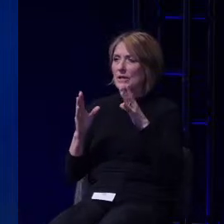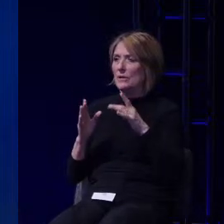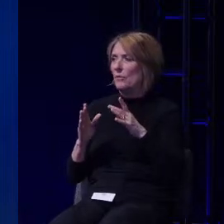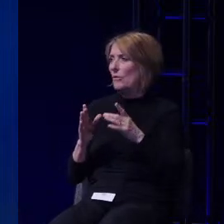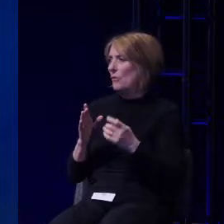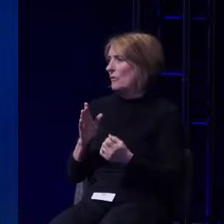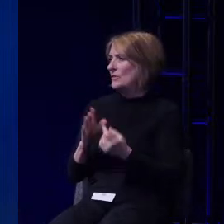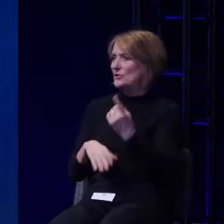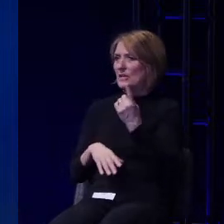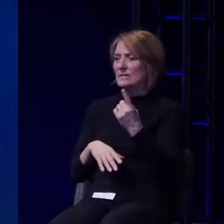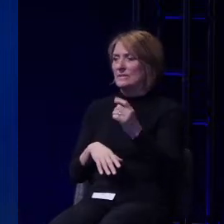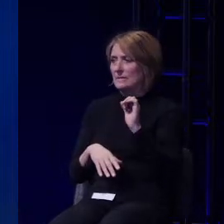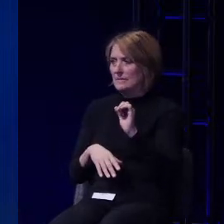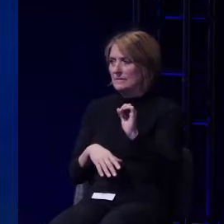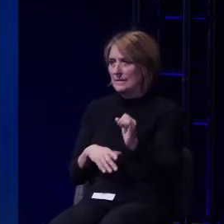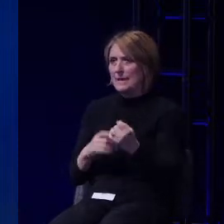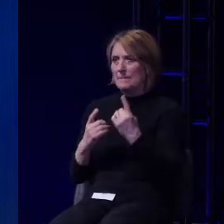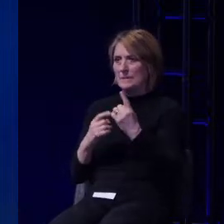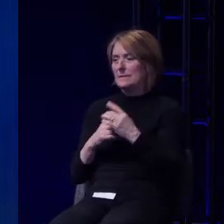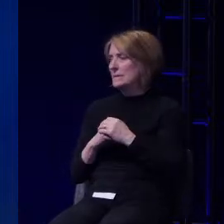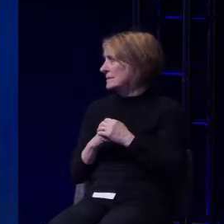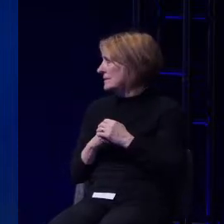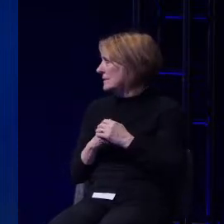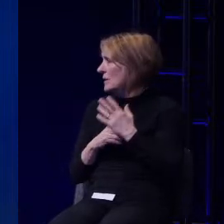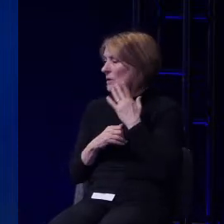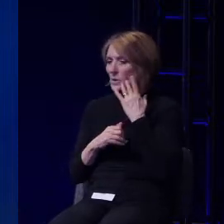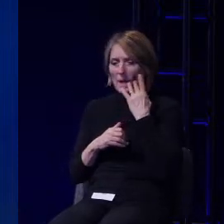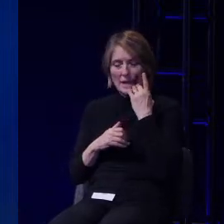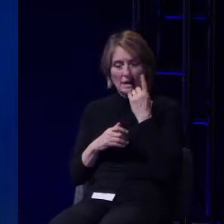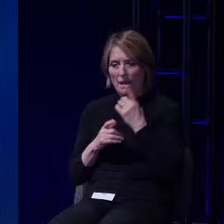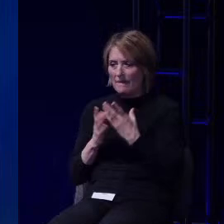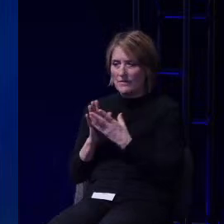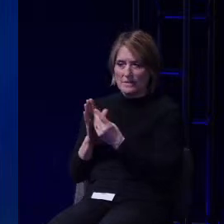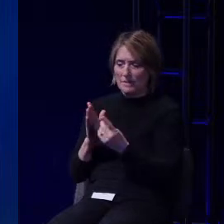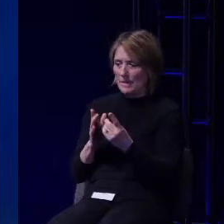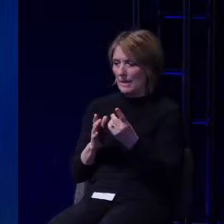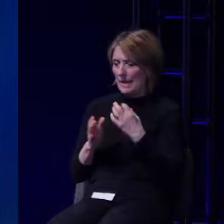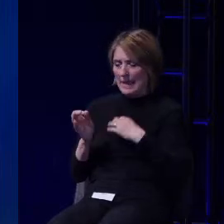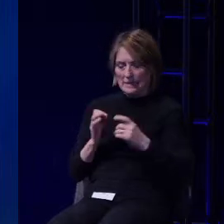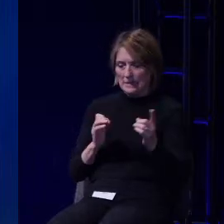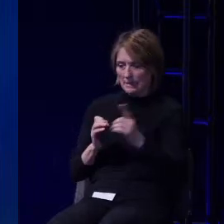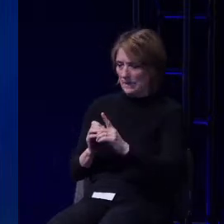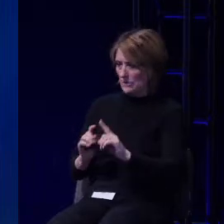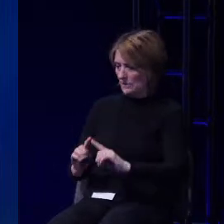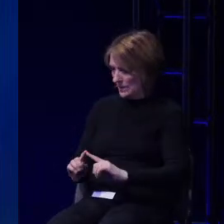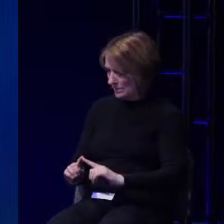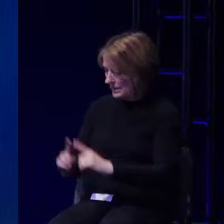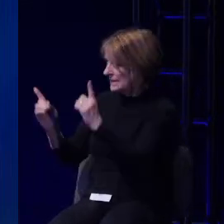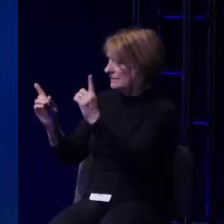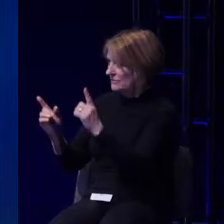happens when, like Sean said, the actors do something you didn't quite realise, or